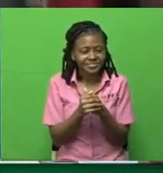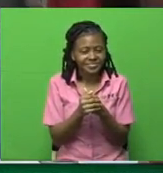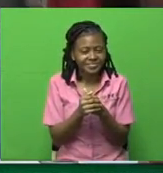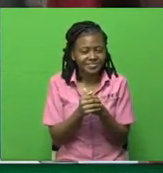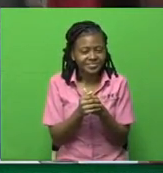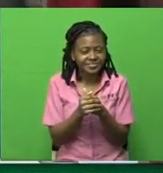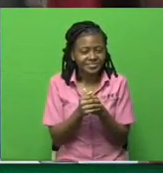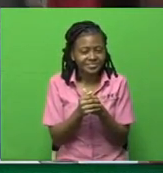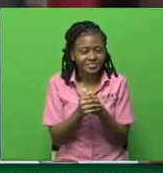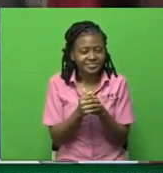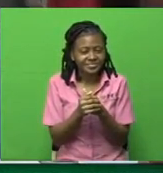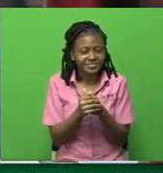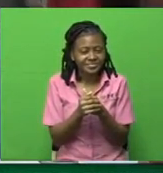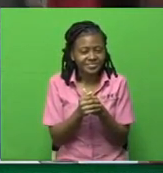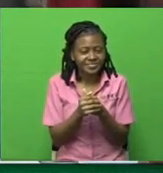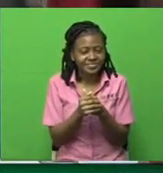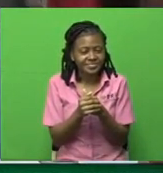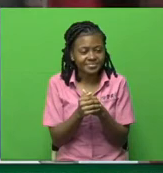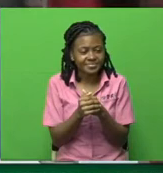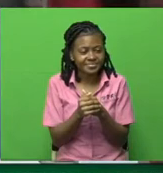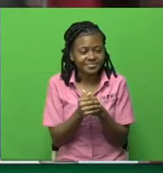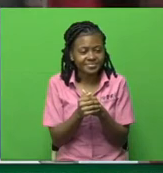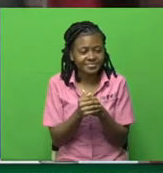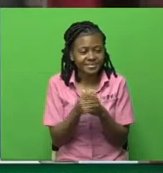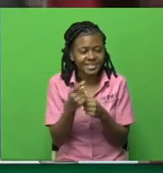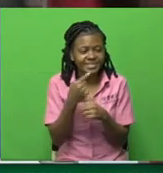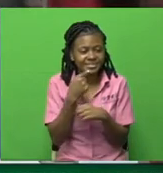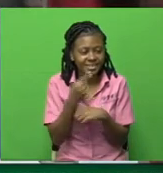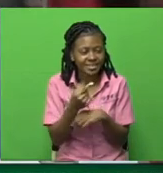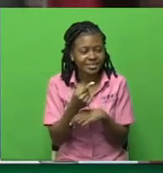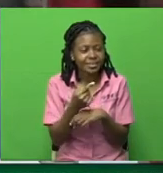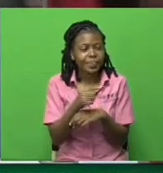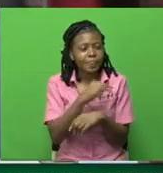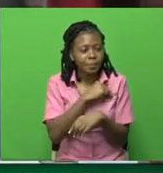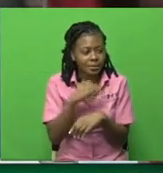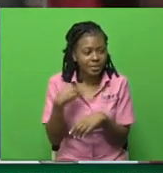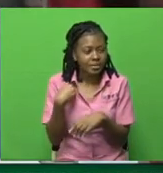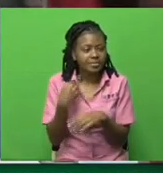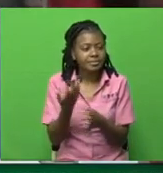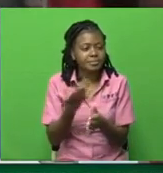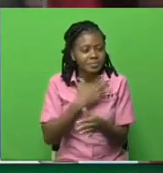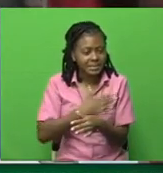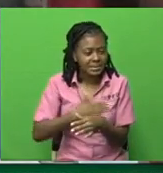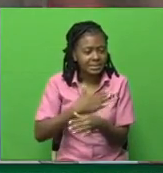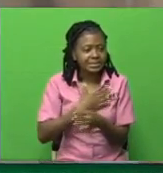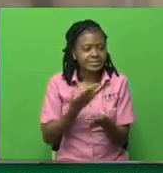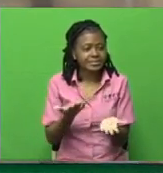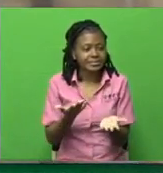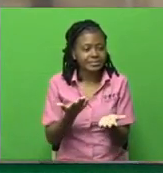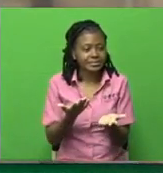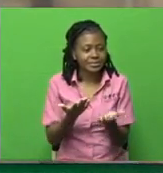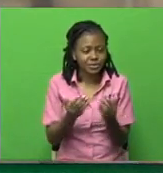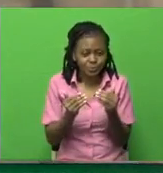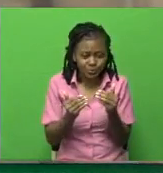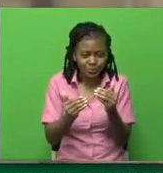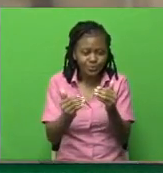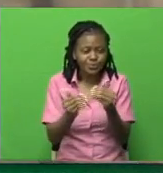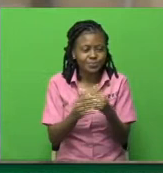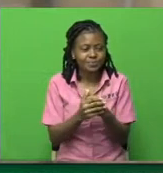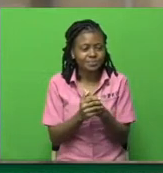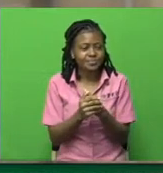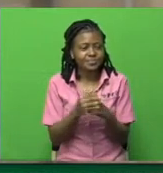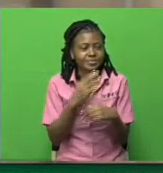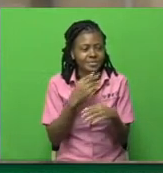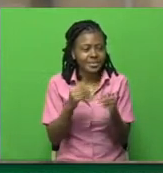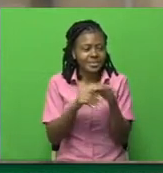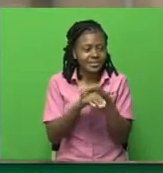beginning members prime minister members please continue and so the Spider goes